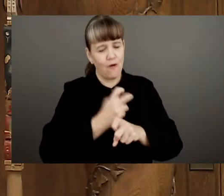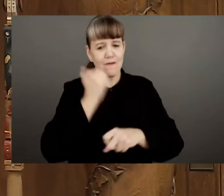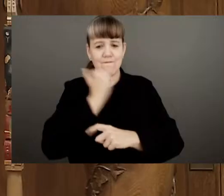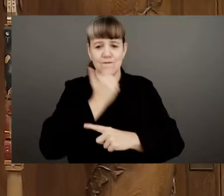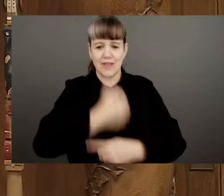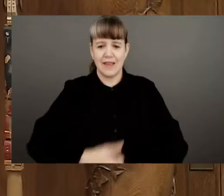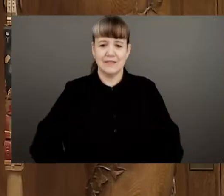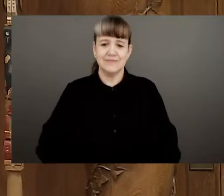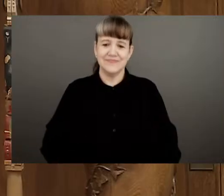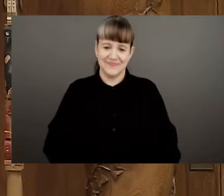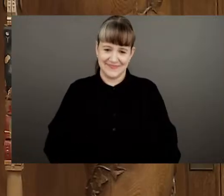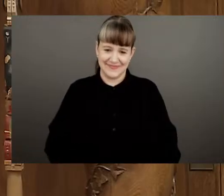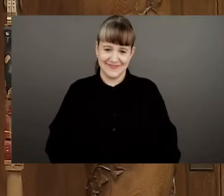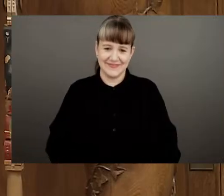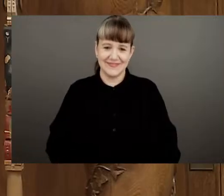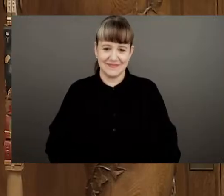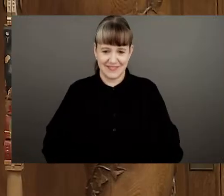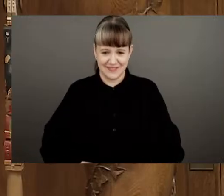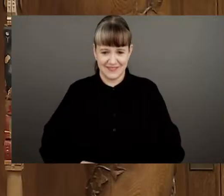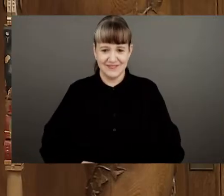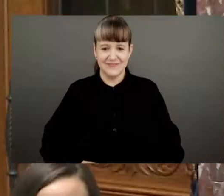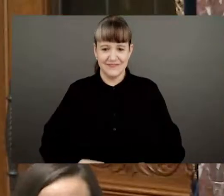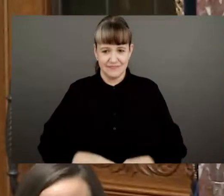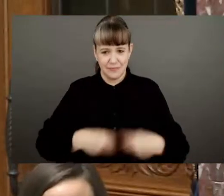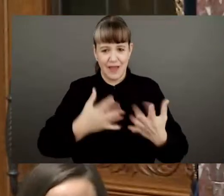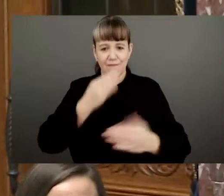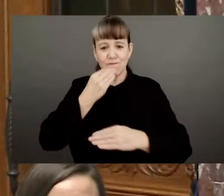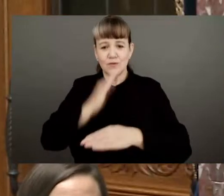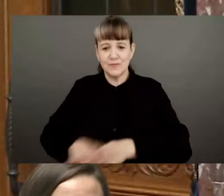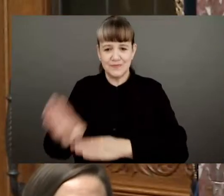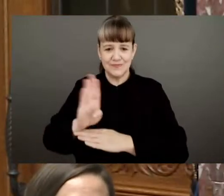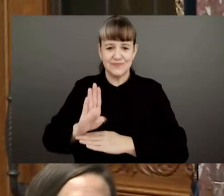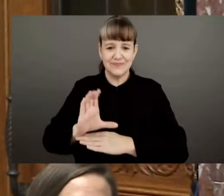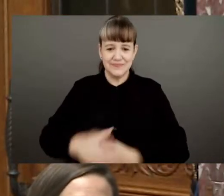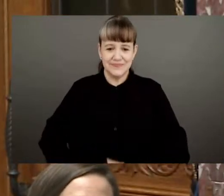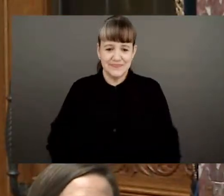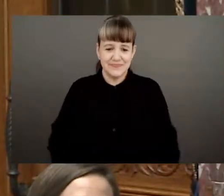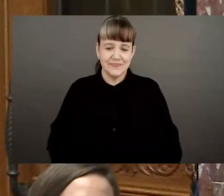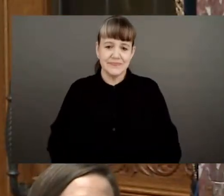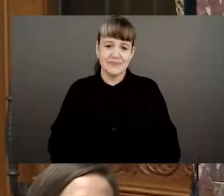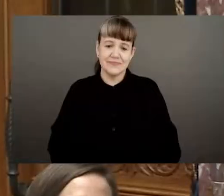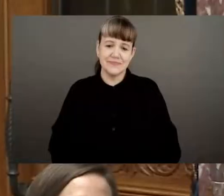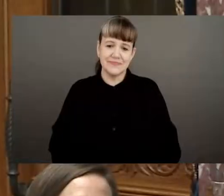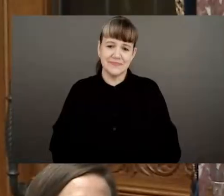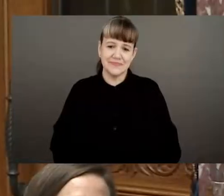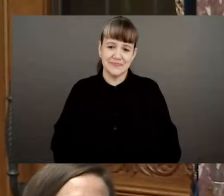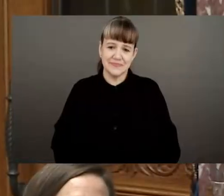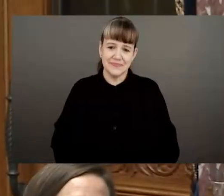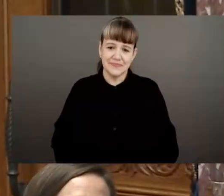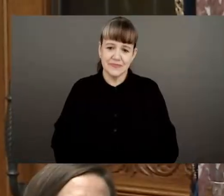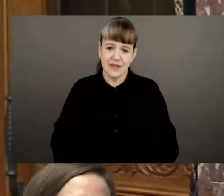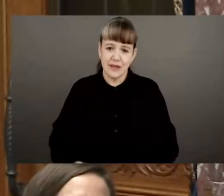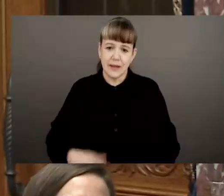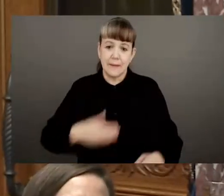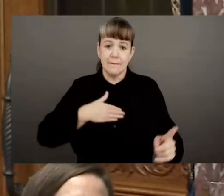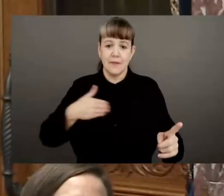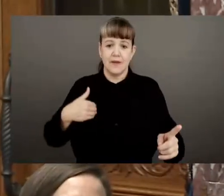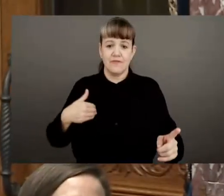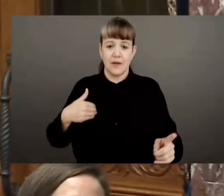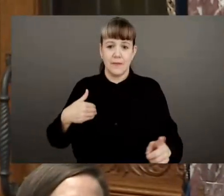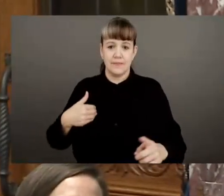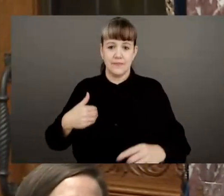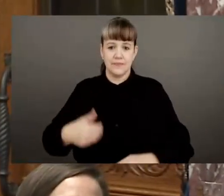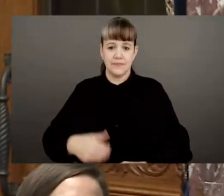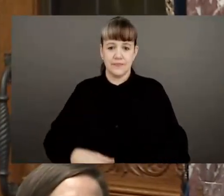Member for Vernon-Lumby. Thank you, Honourable Speaker. Today we proudly celebrate BC Agriculture Day, a day to